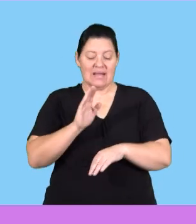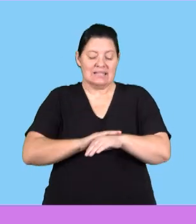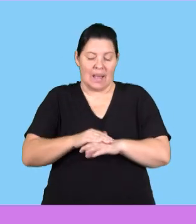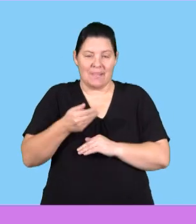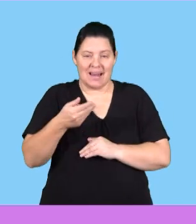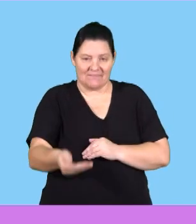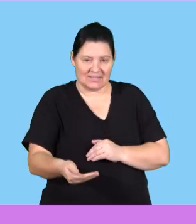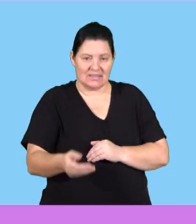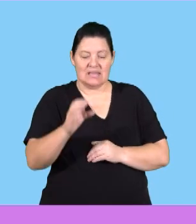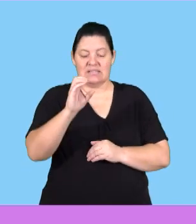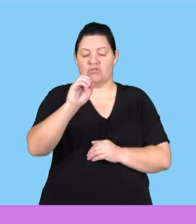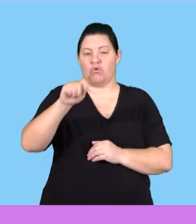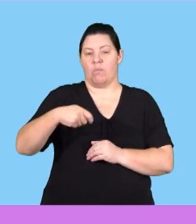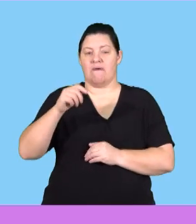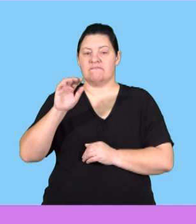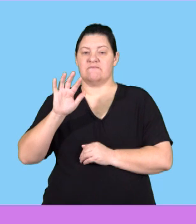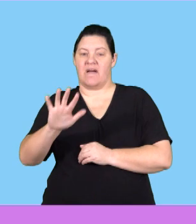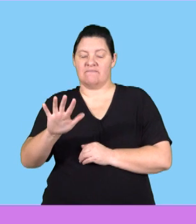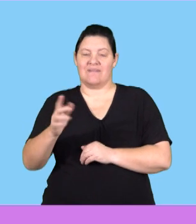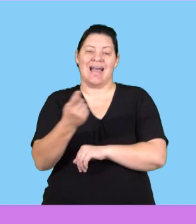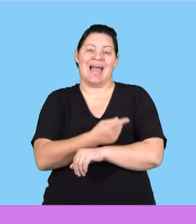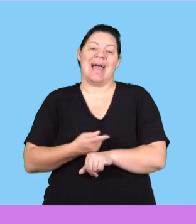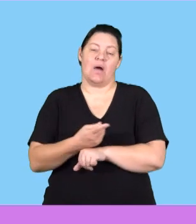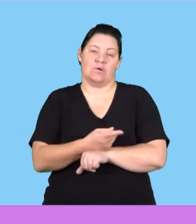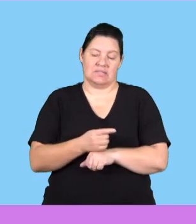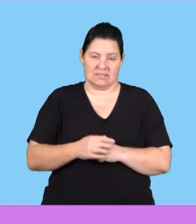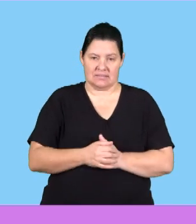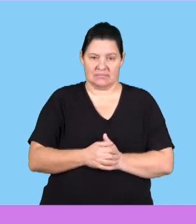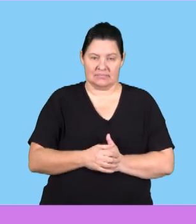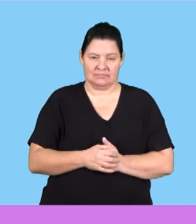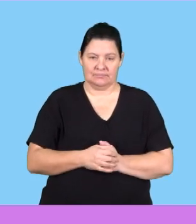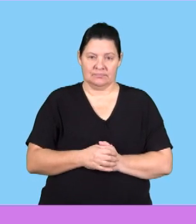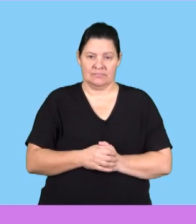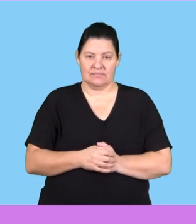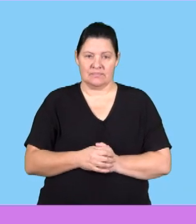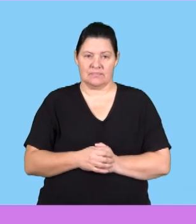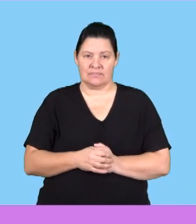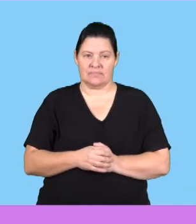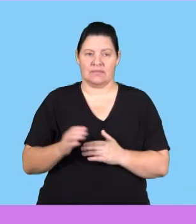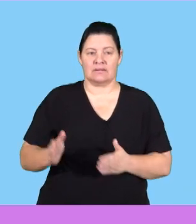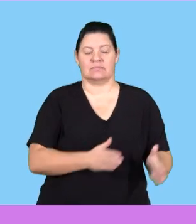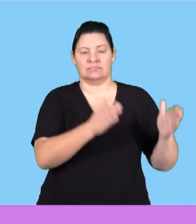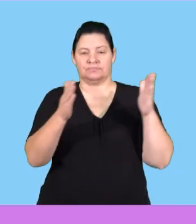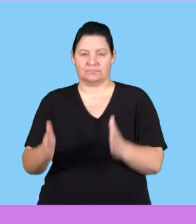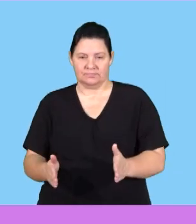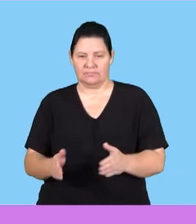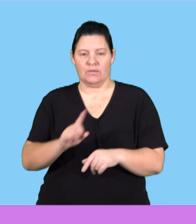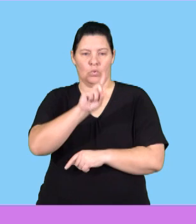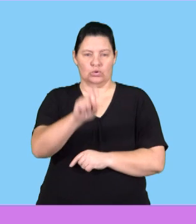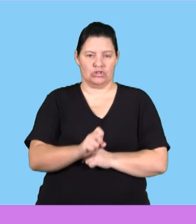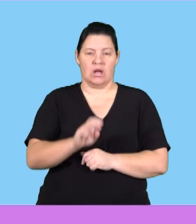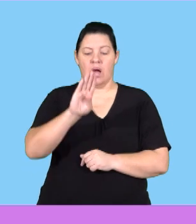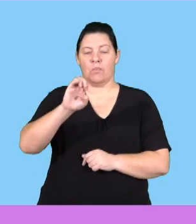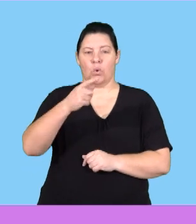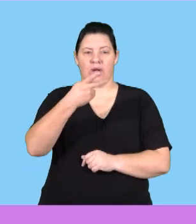that we are having is then 0.5 hours. Let's continue with the next